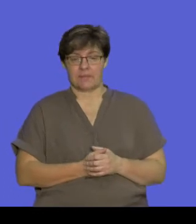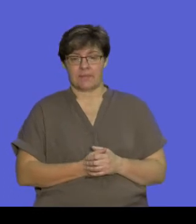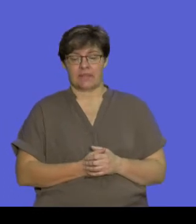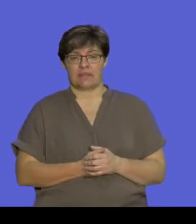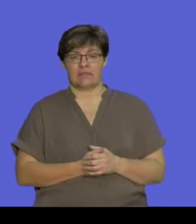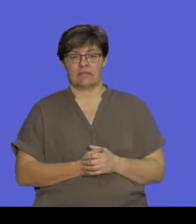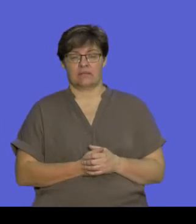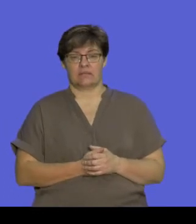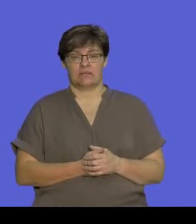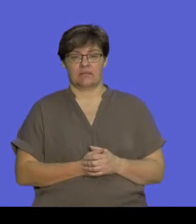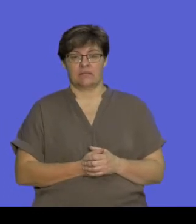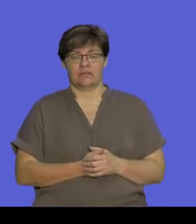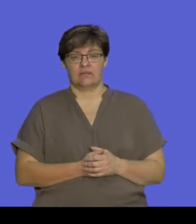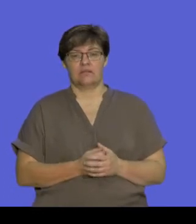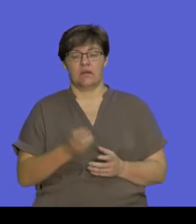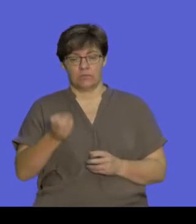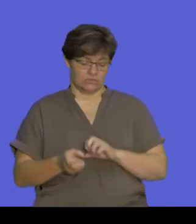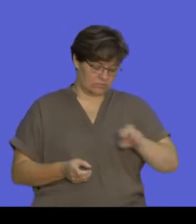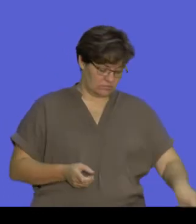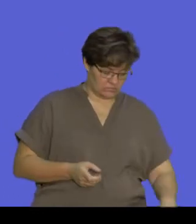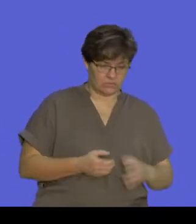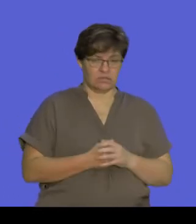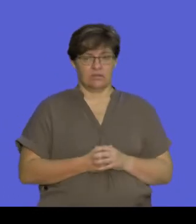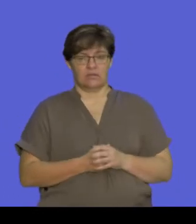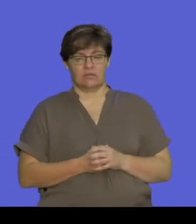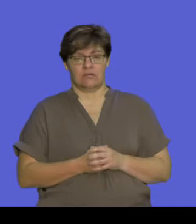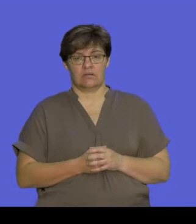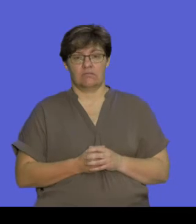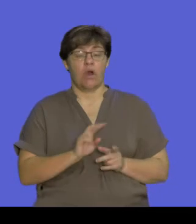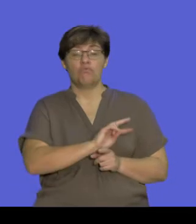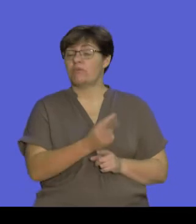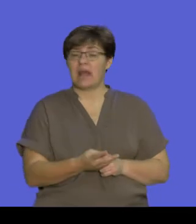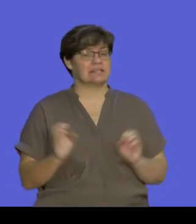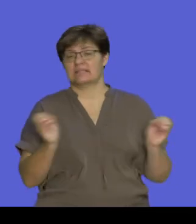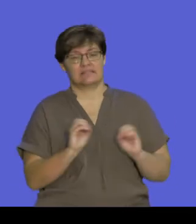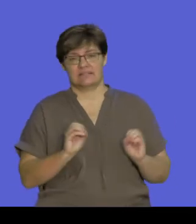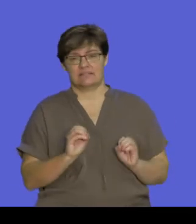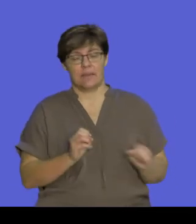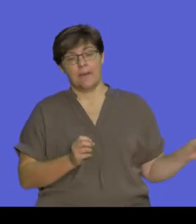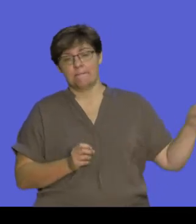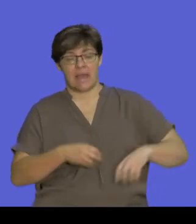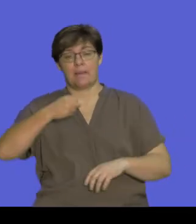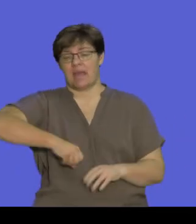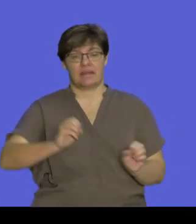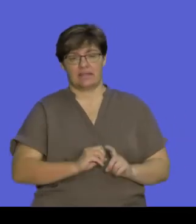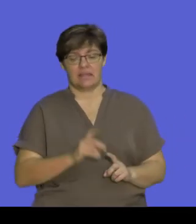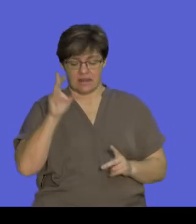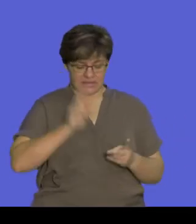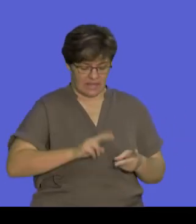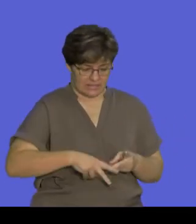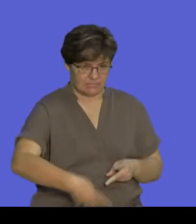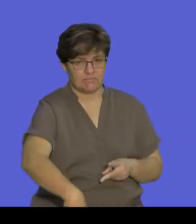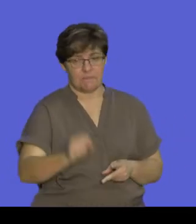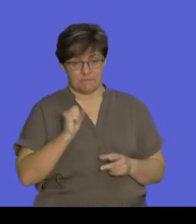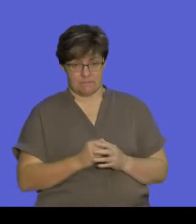the ball, she puts it to one side, and then she does not replace it. She doesn't put it back into the bag, and then she picks up a second one.